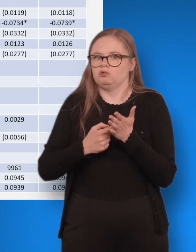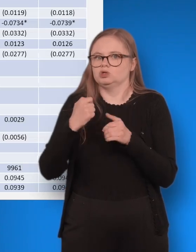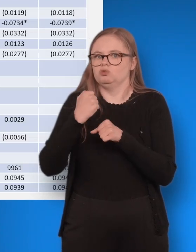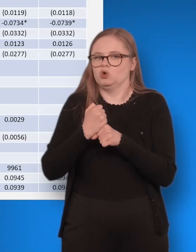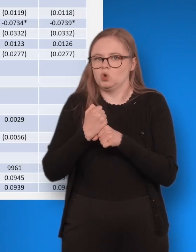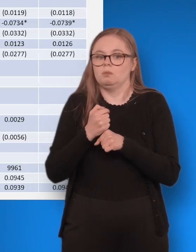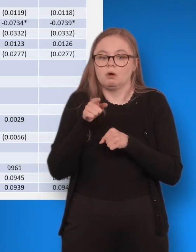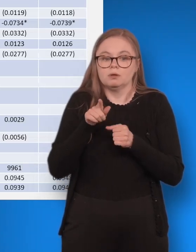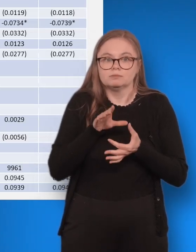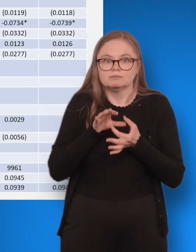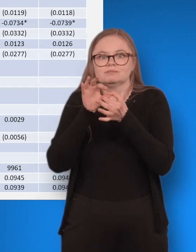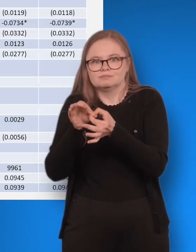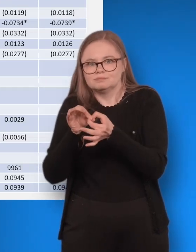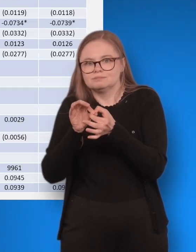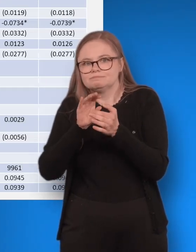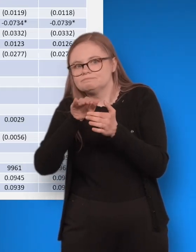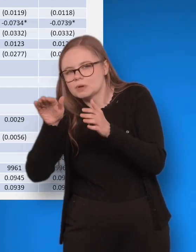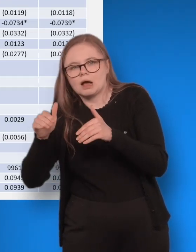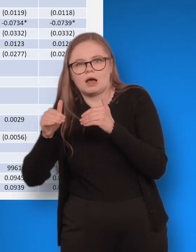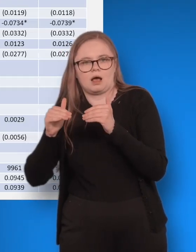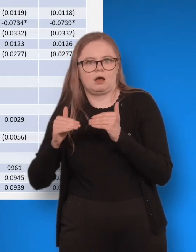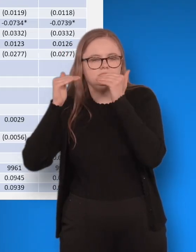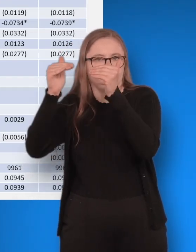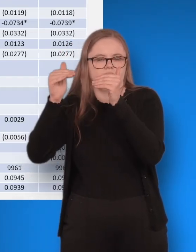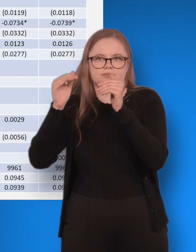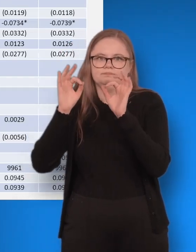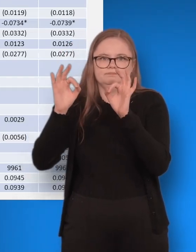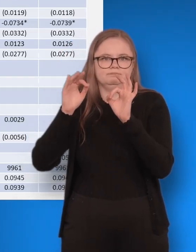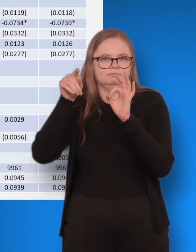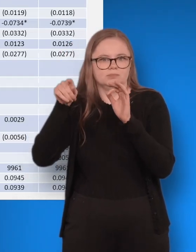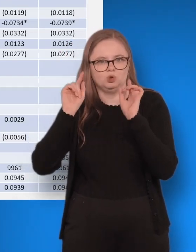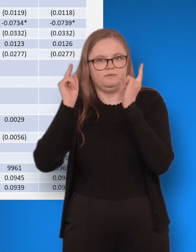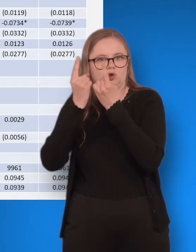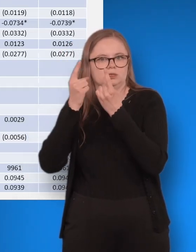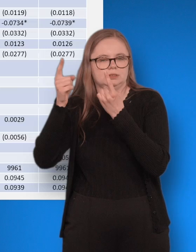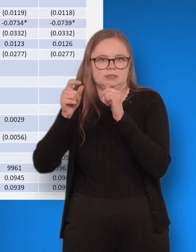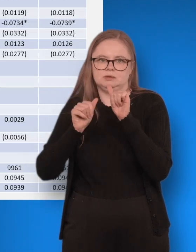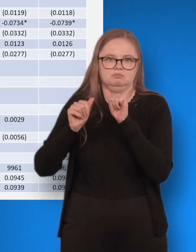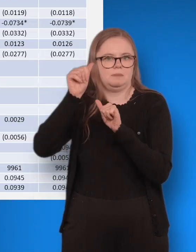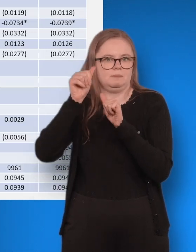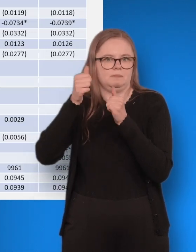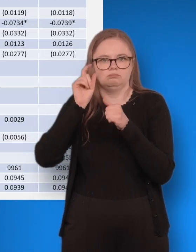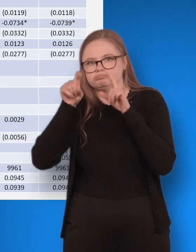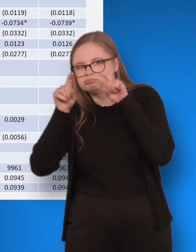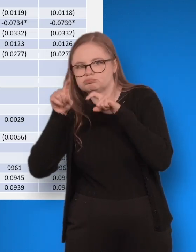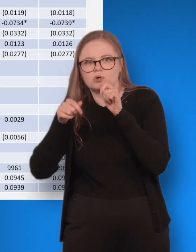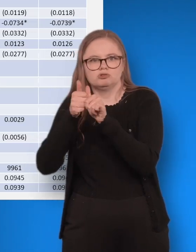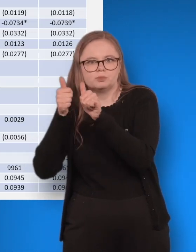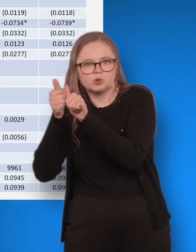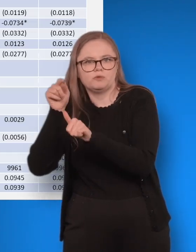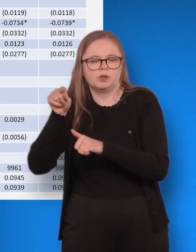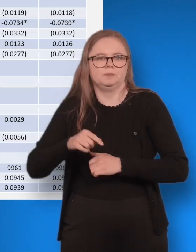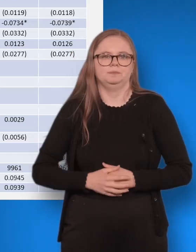of a proxy for high-ranking, innovative, and entrepreneurial universities. Talking